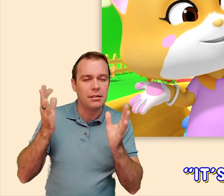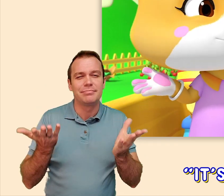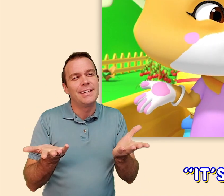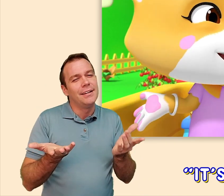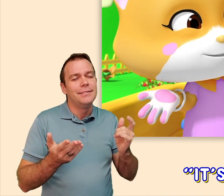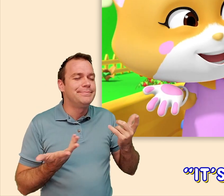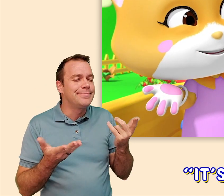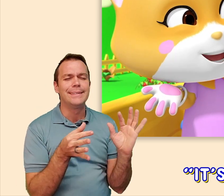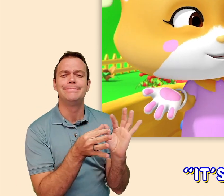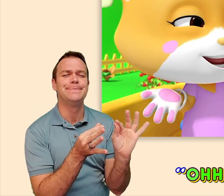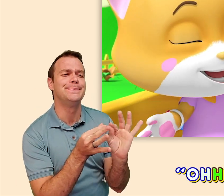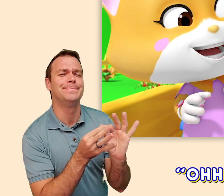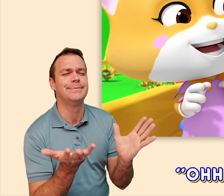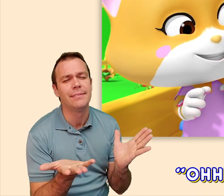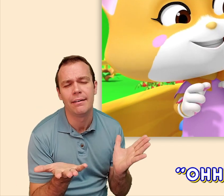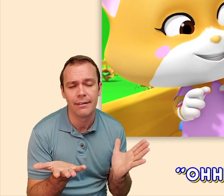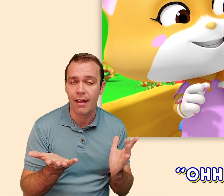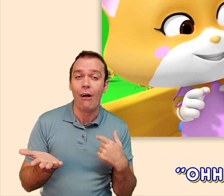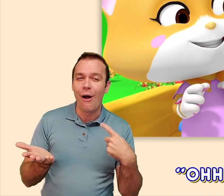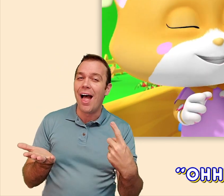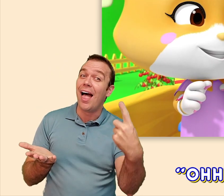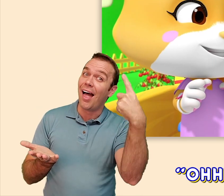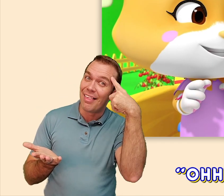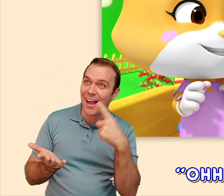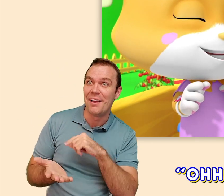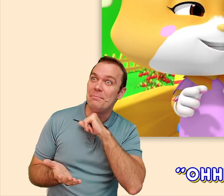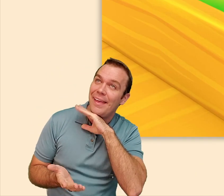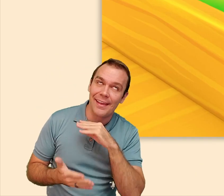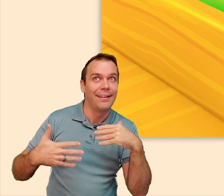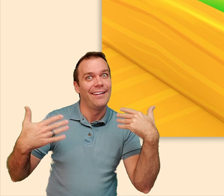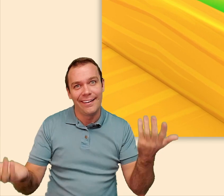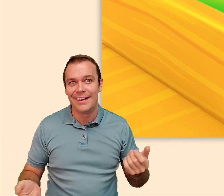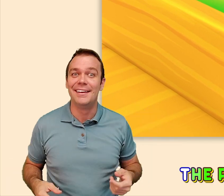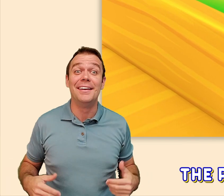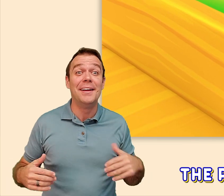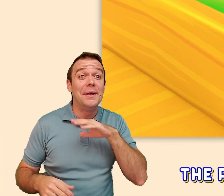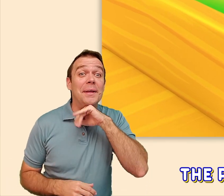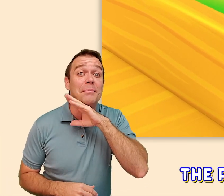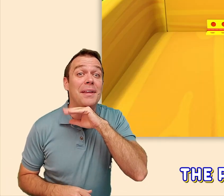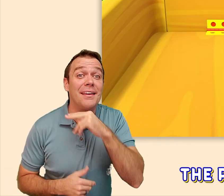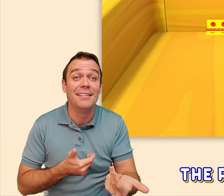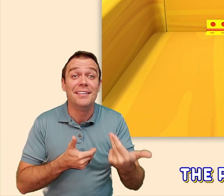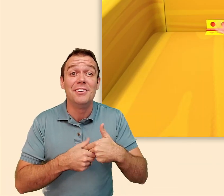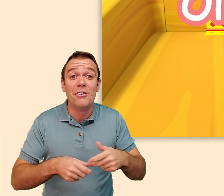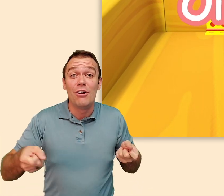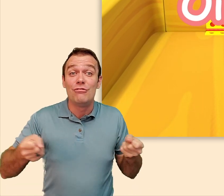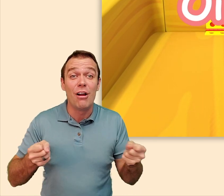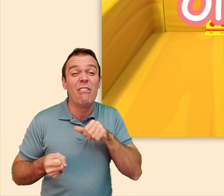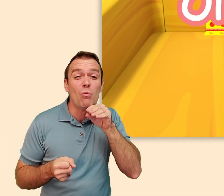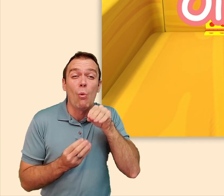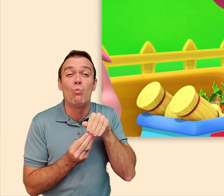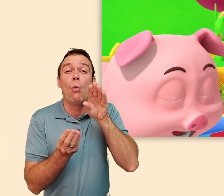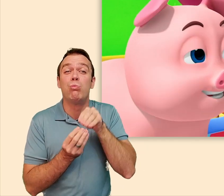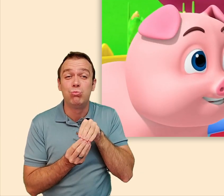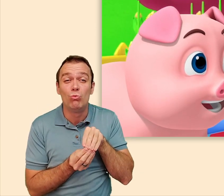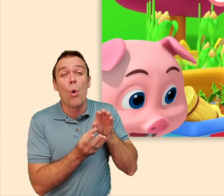just an expression, Lily. Oh, I thought it was a pig. The piggy on the tractor goes oink, oink,